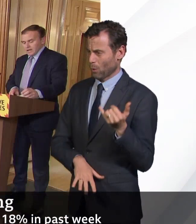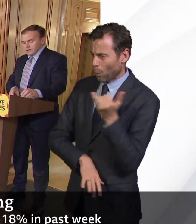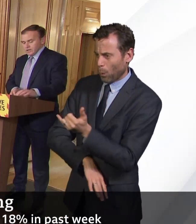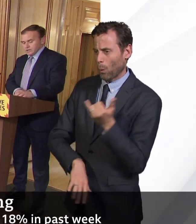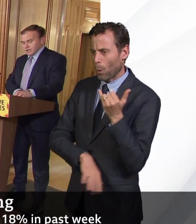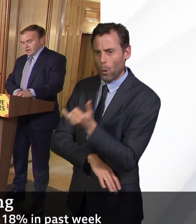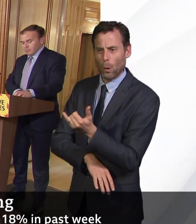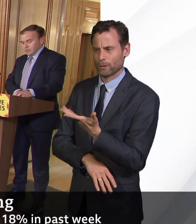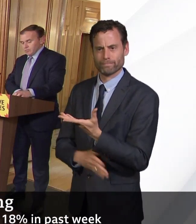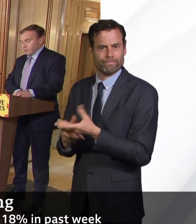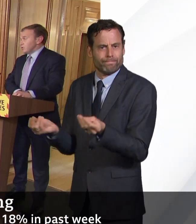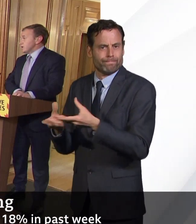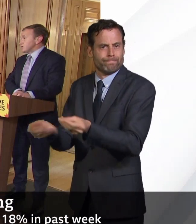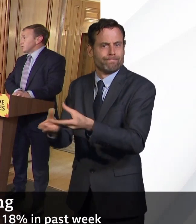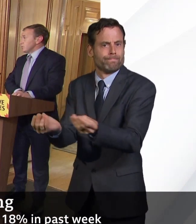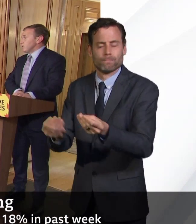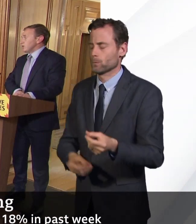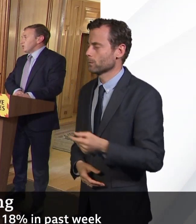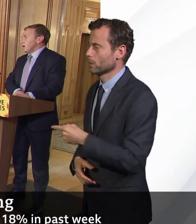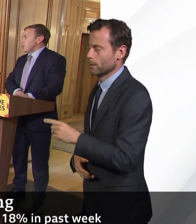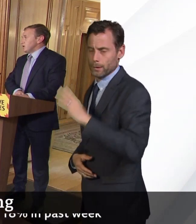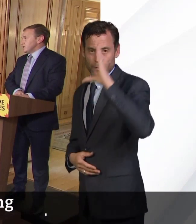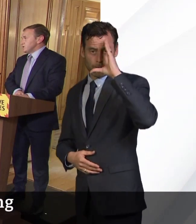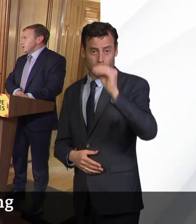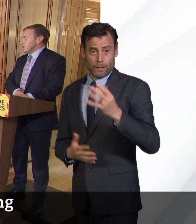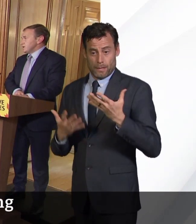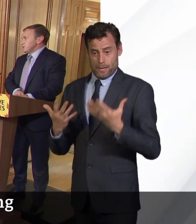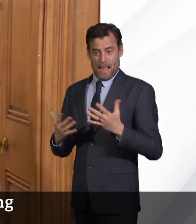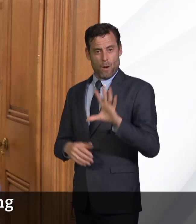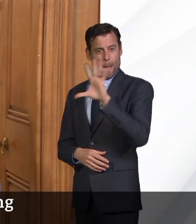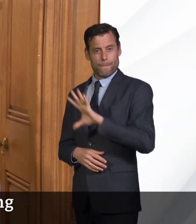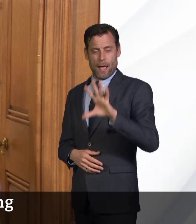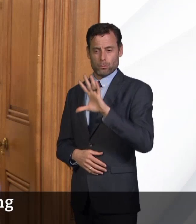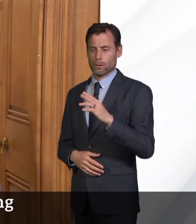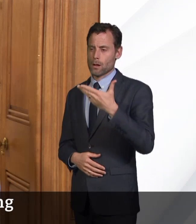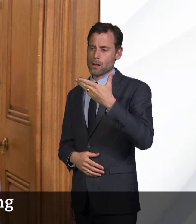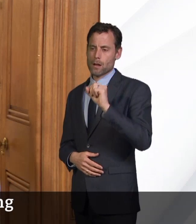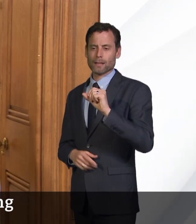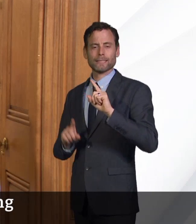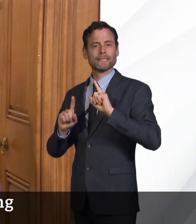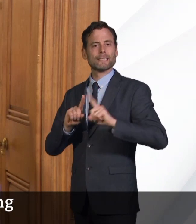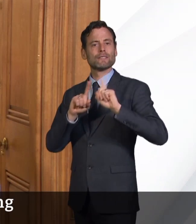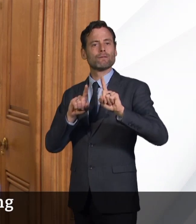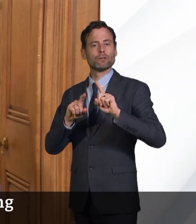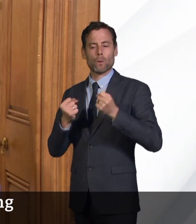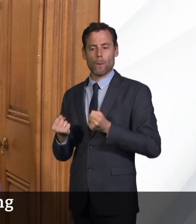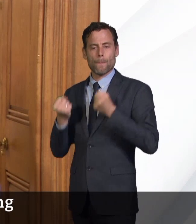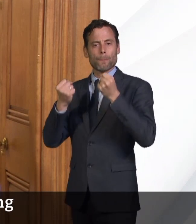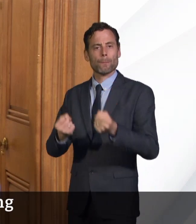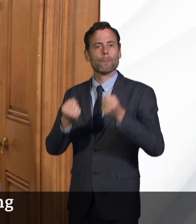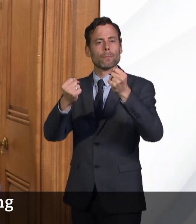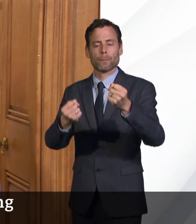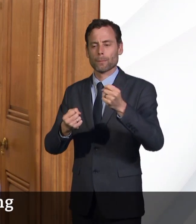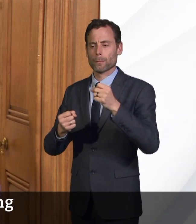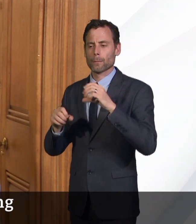think the reality is with the testing, we've now got around 90 different mobile test centres and